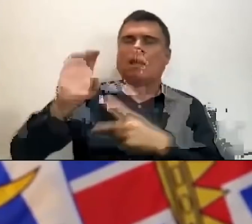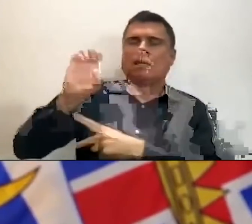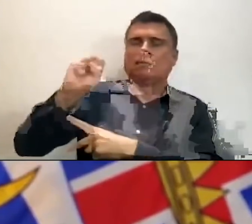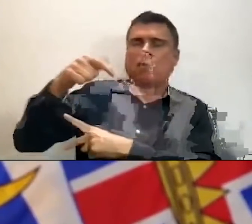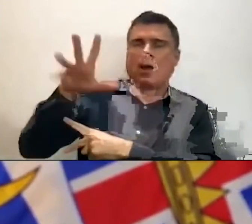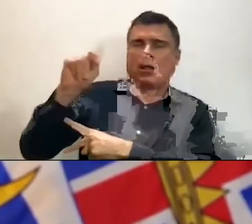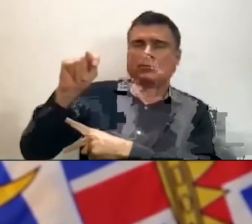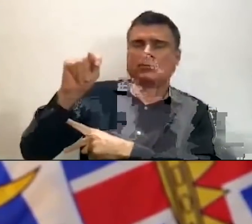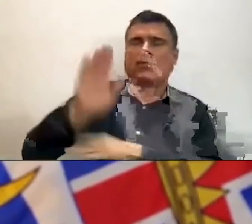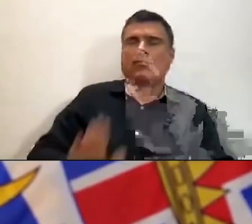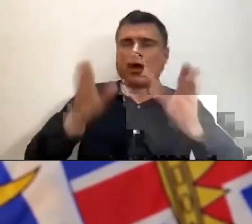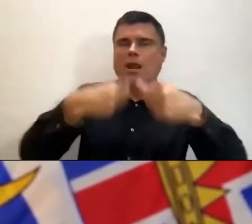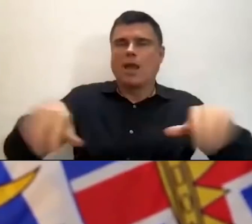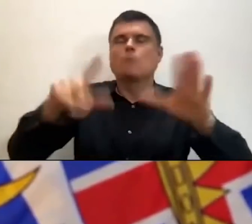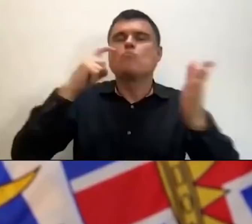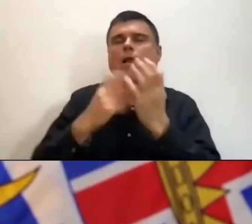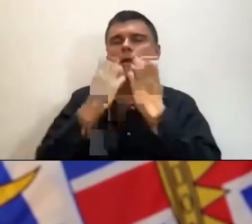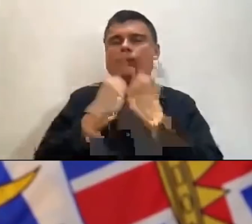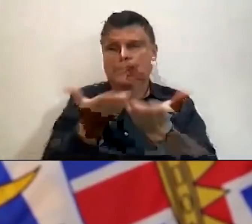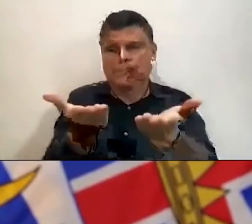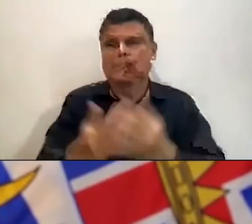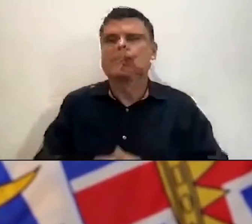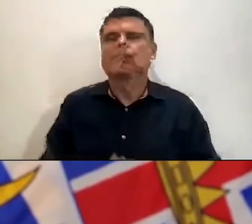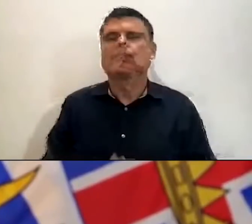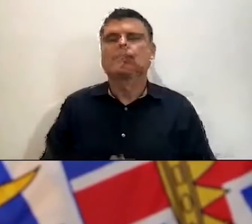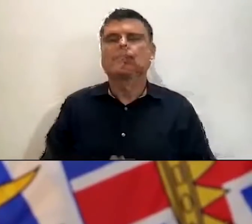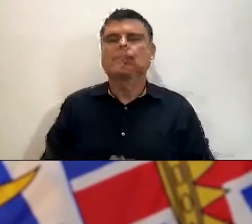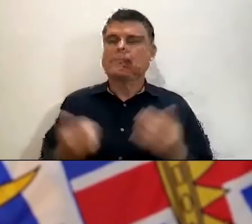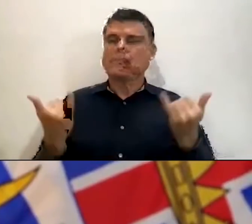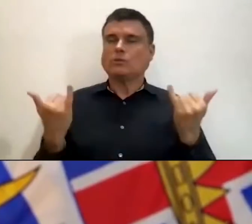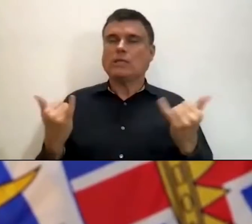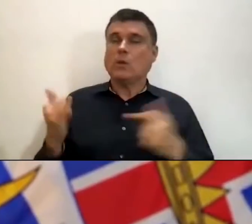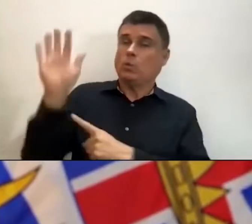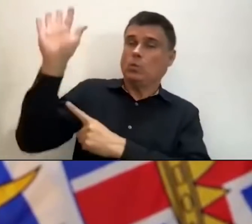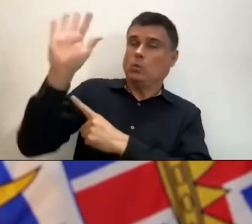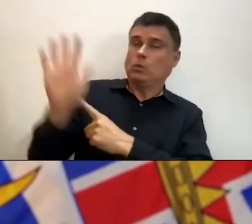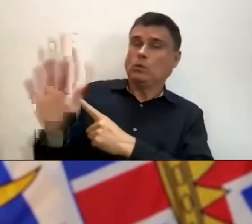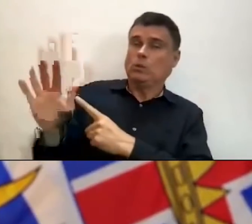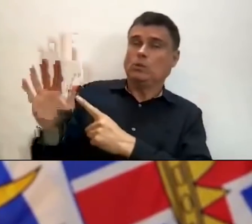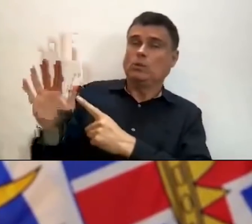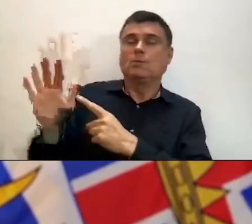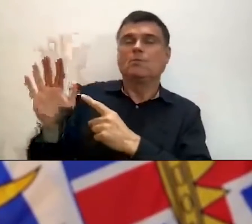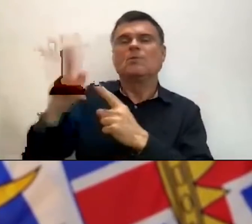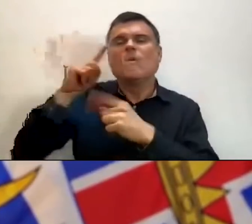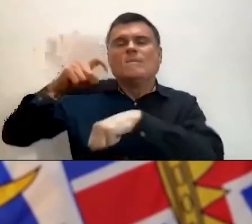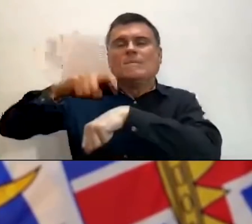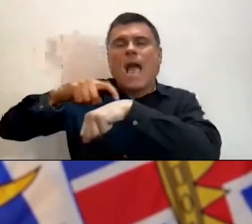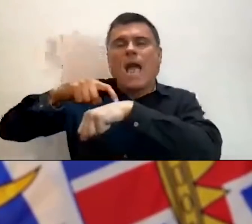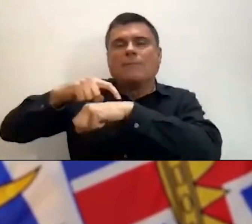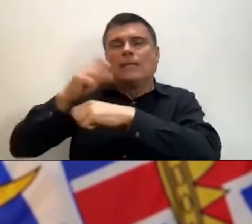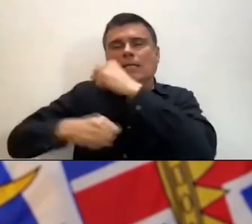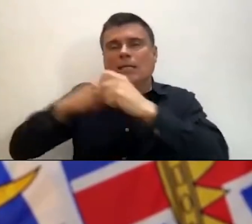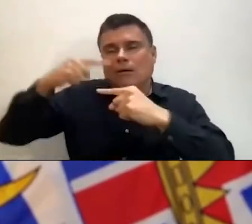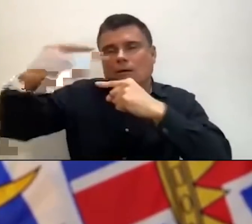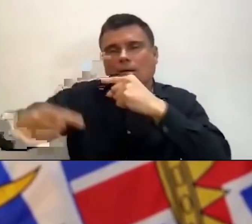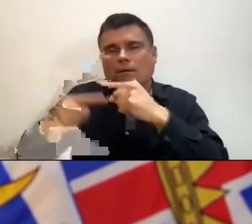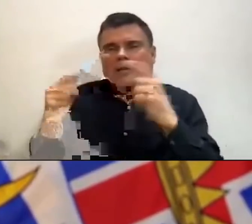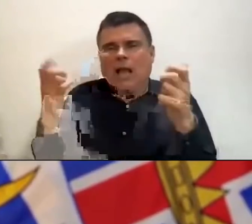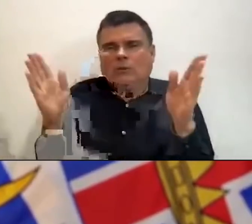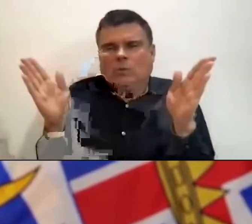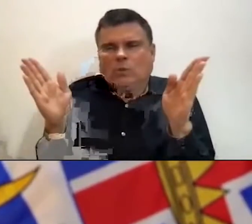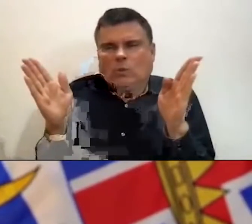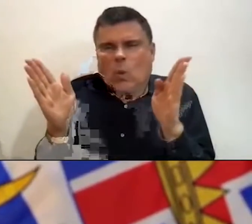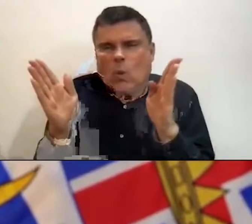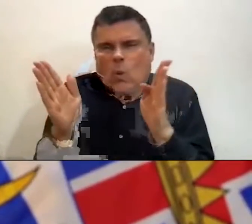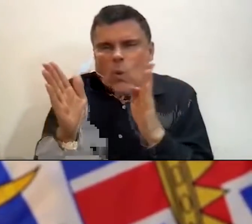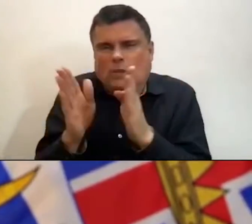think about where we're going, and that is moving towards the light, despite the challenges that we have